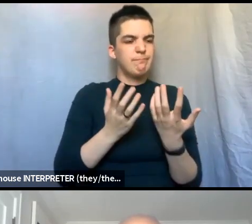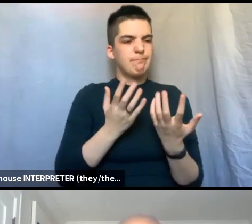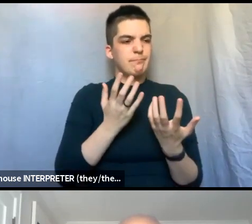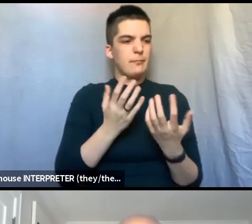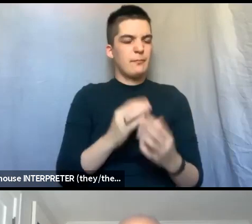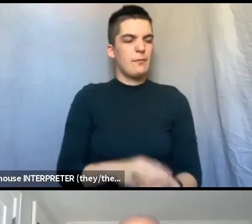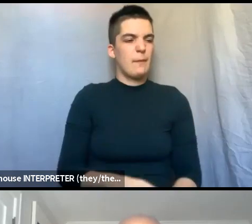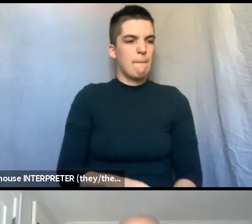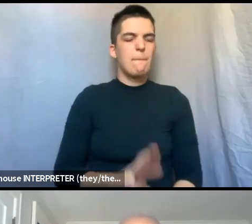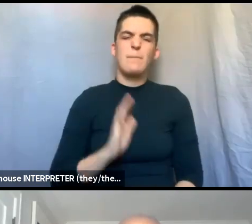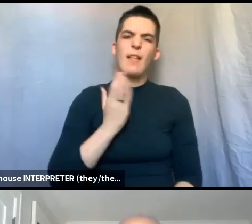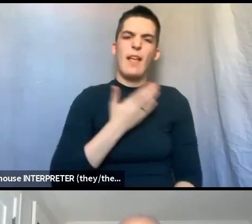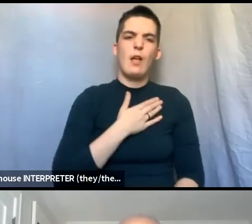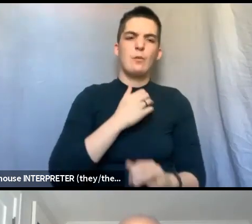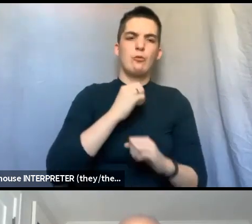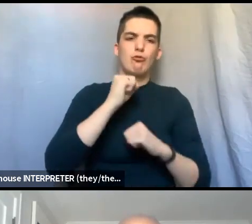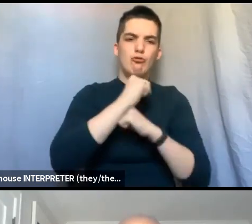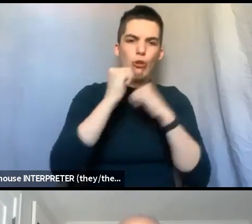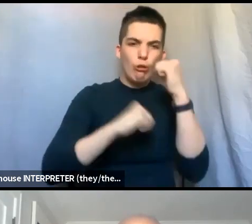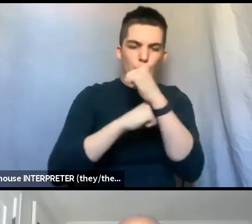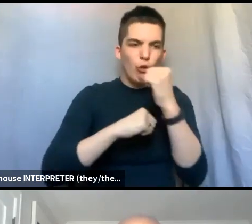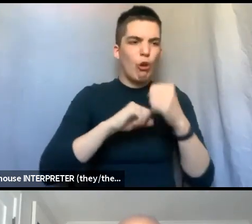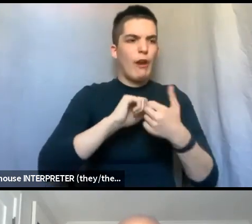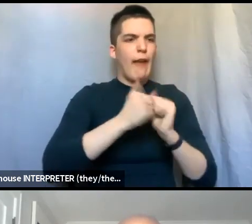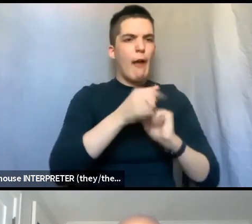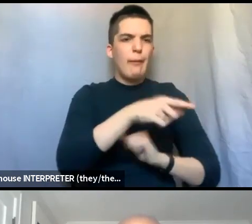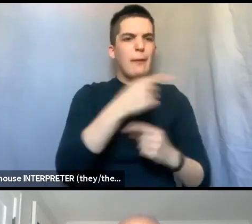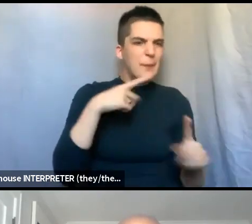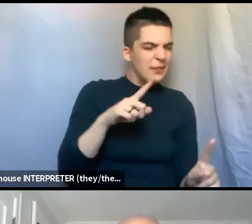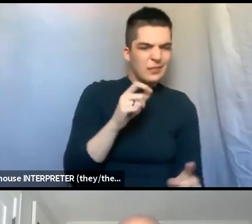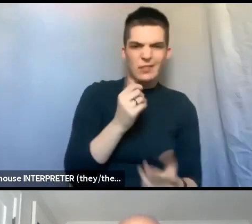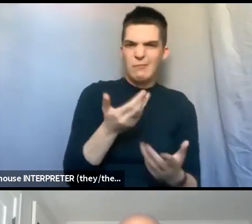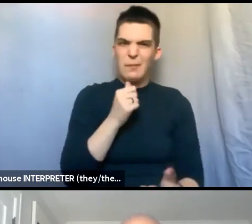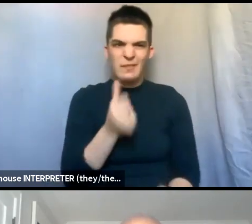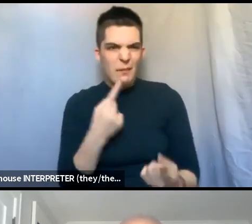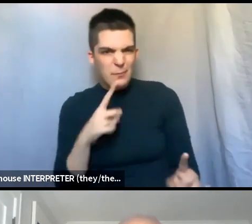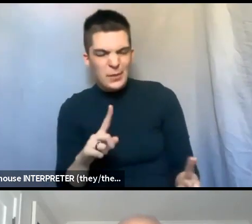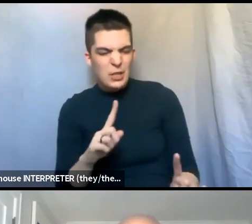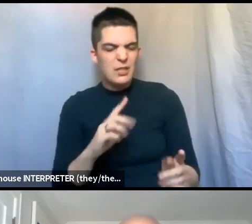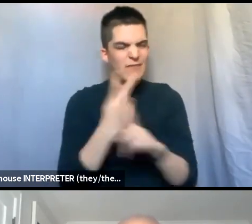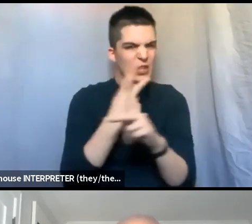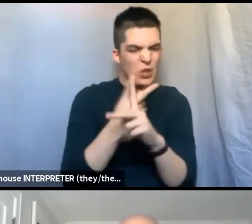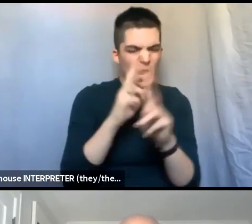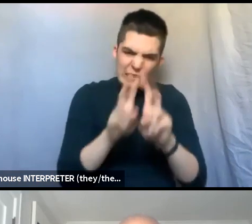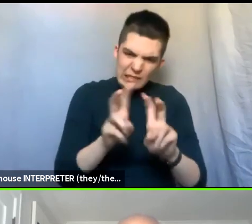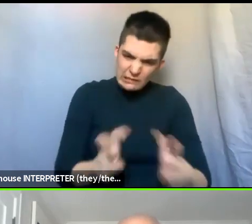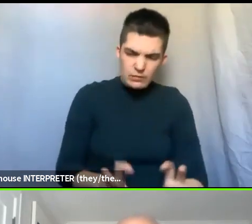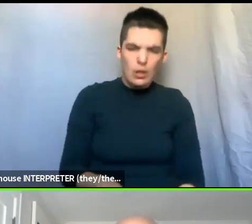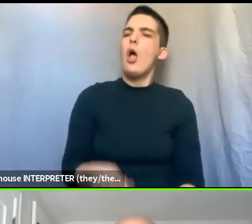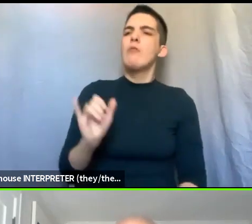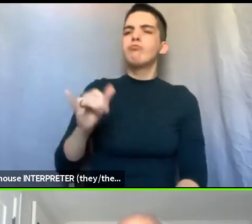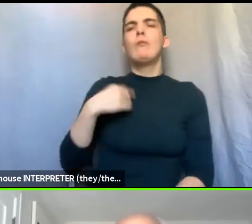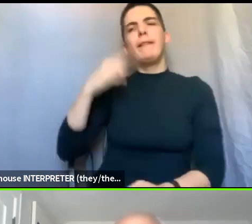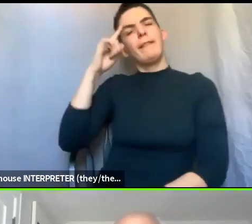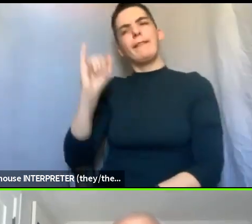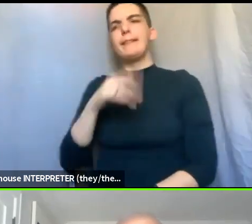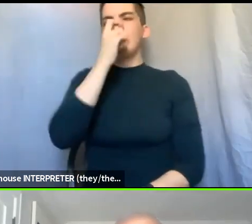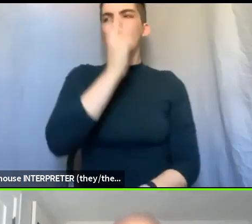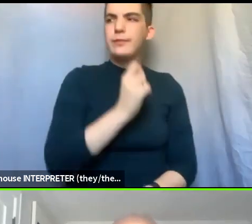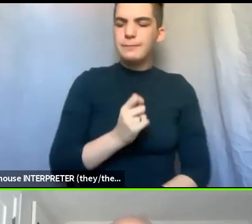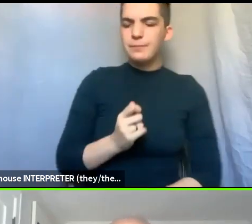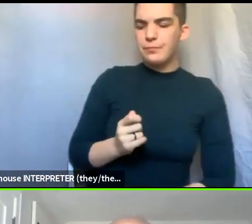our structure and how it works or doesn't work. Right. Well, no, I think that's really interesting. When